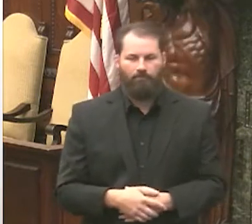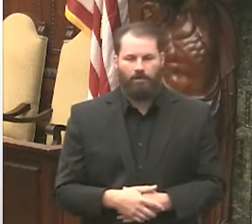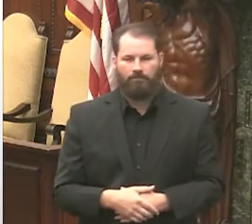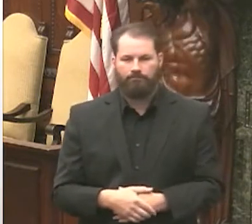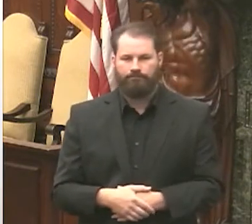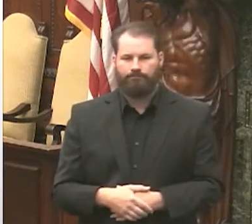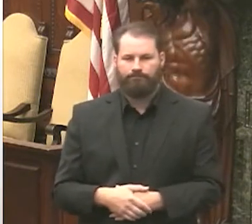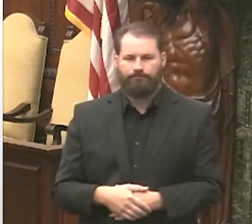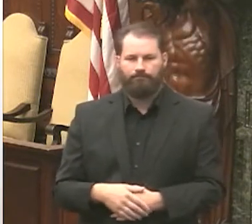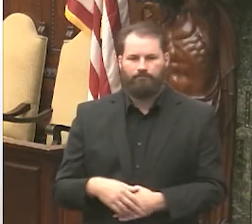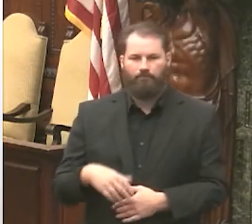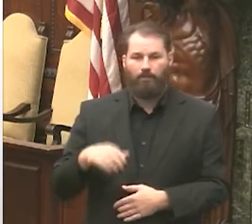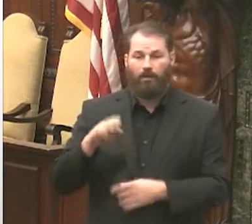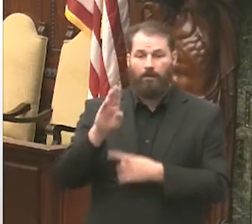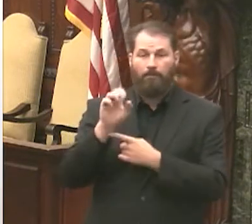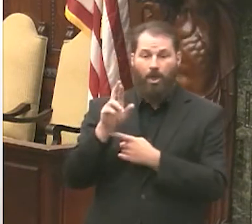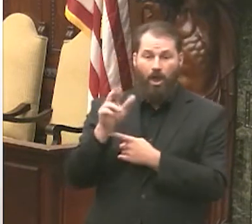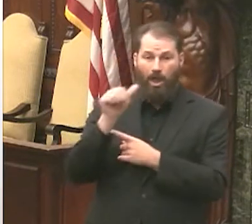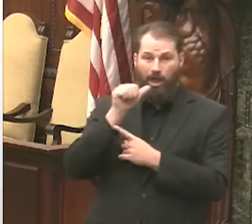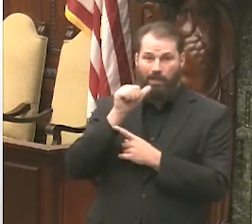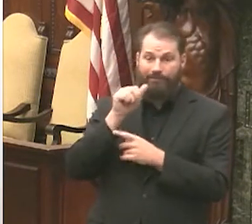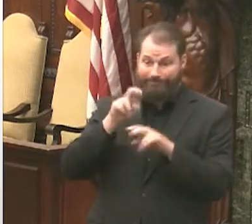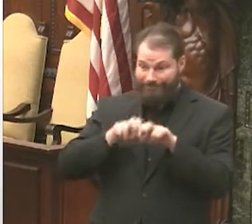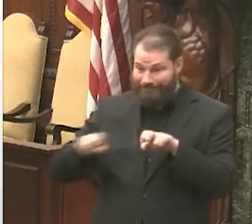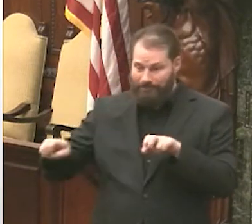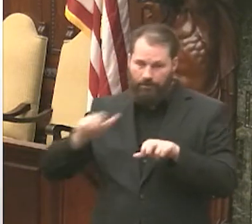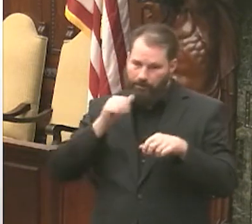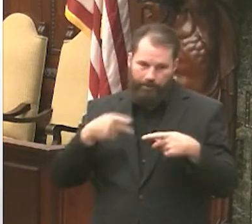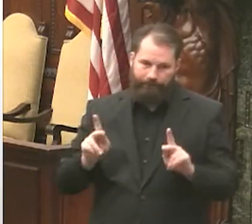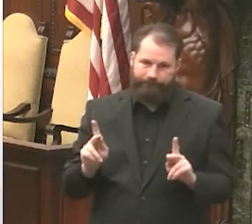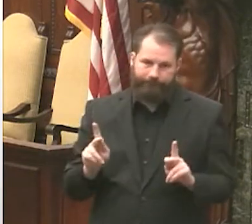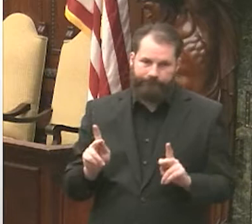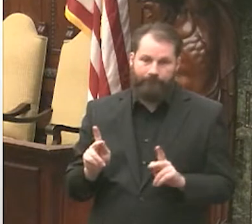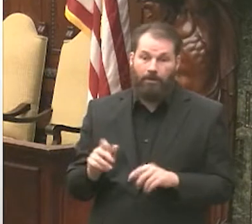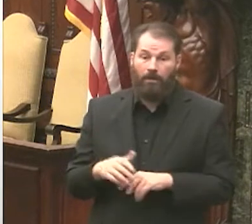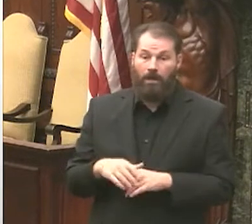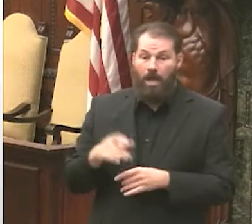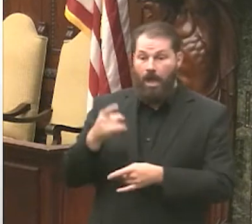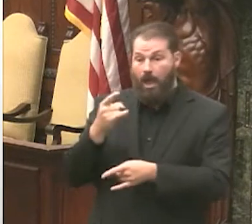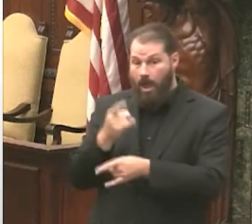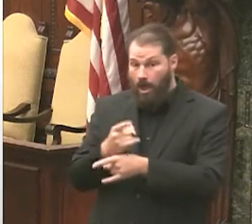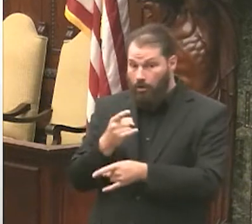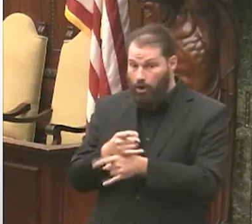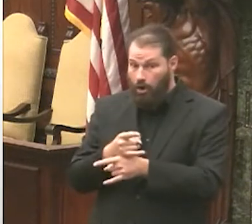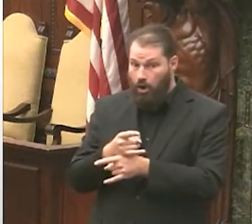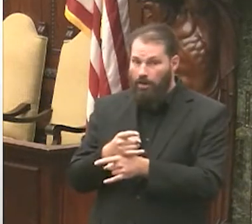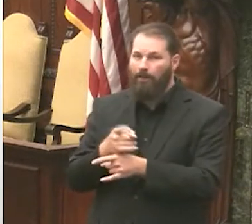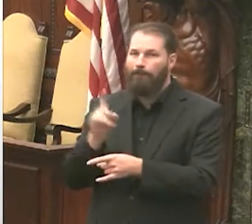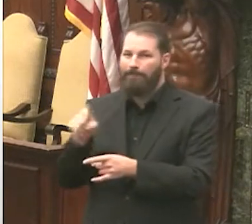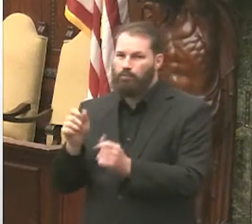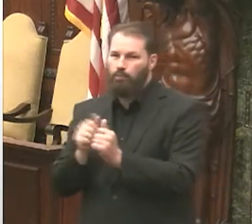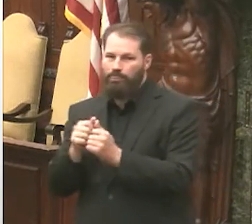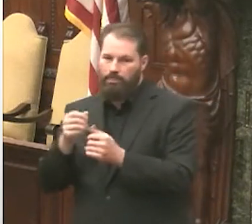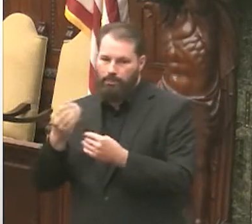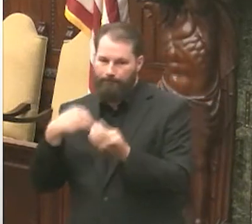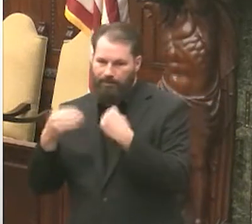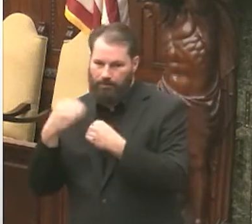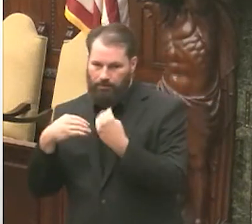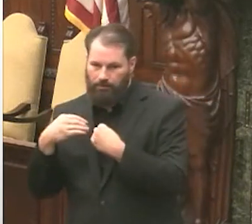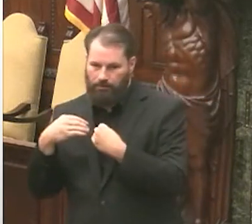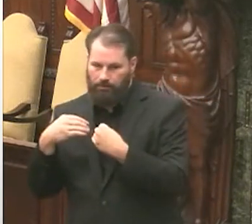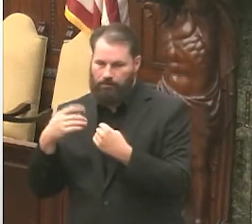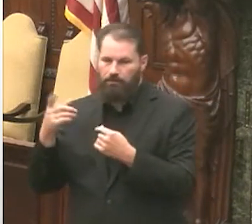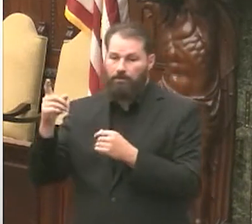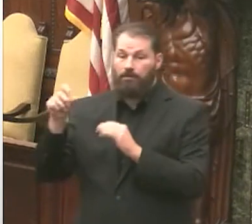at bars. No alcohol will be served except during a meal. These are state rules that we strongly endorse because bars